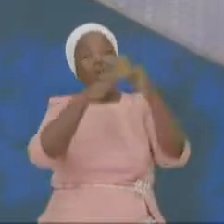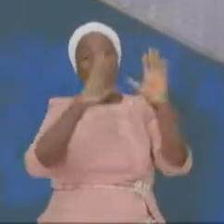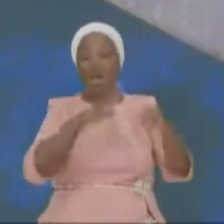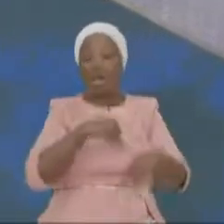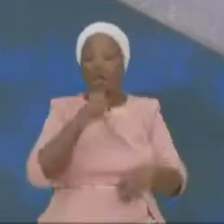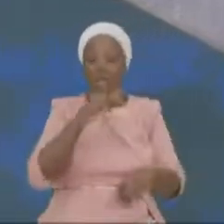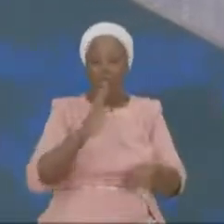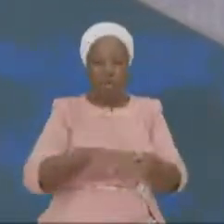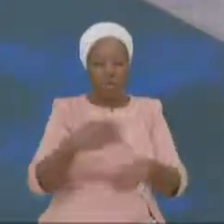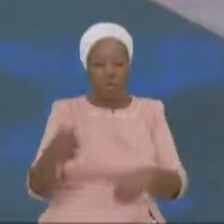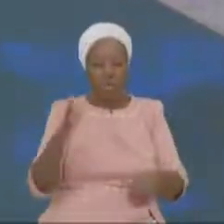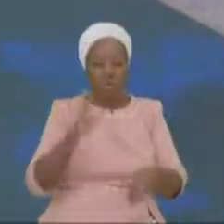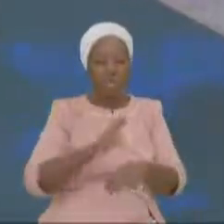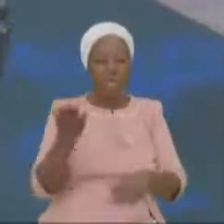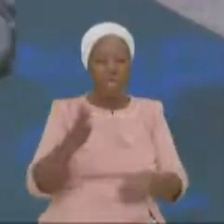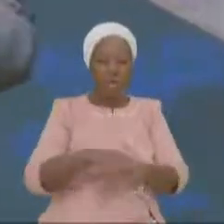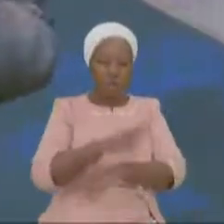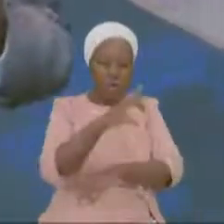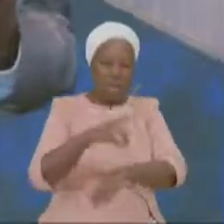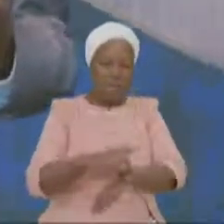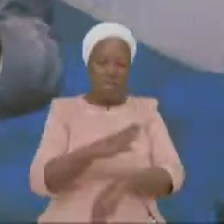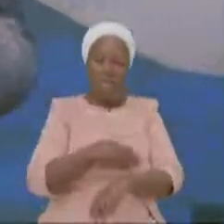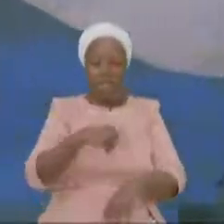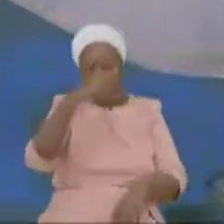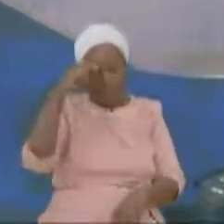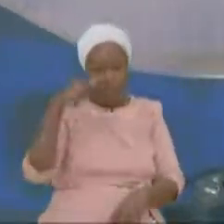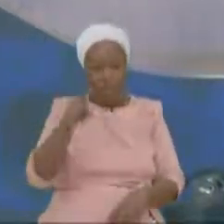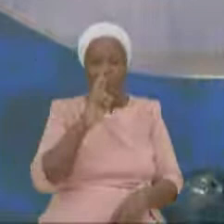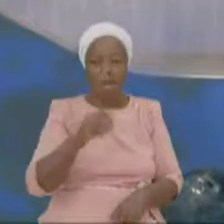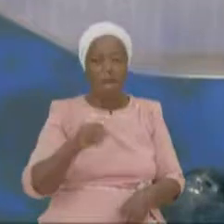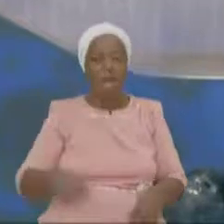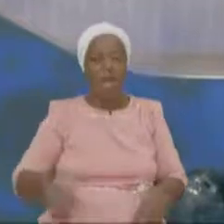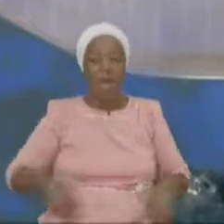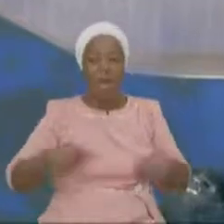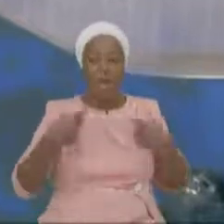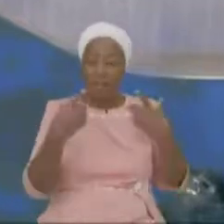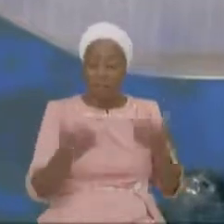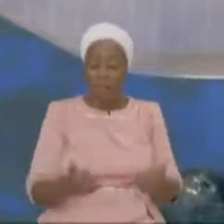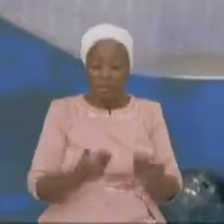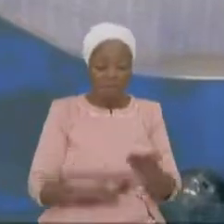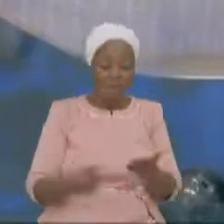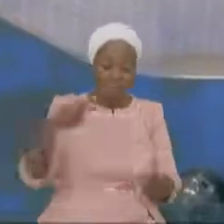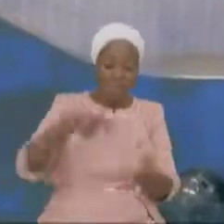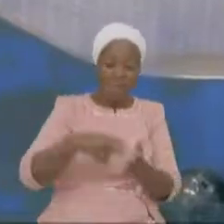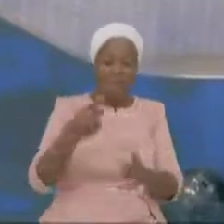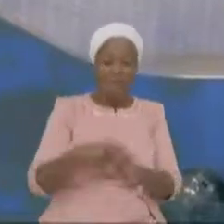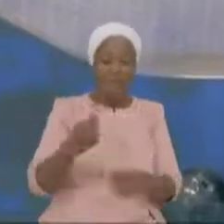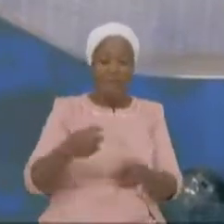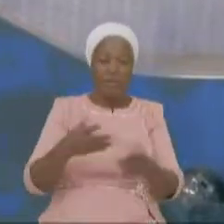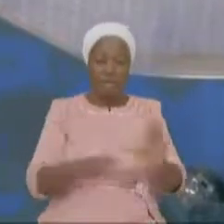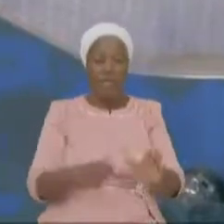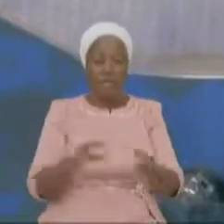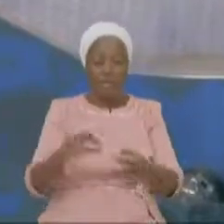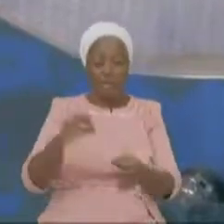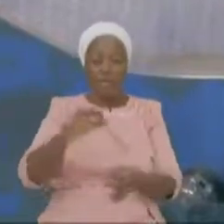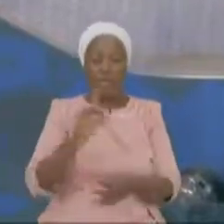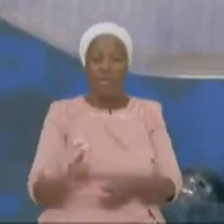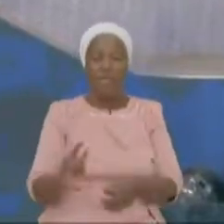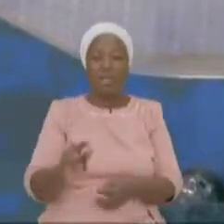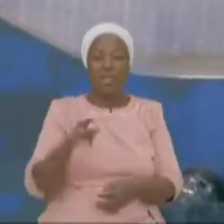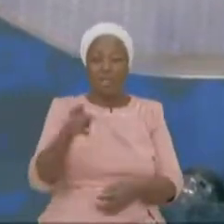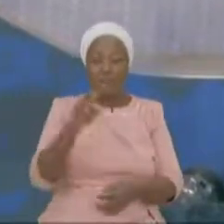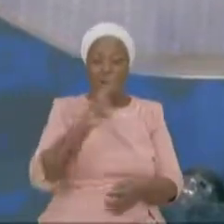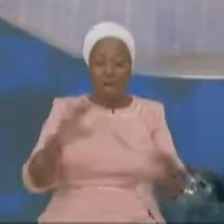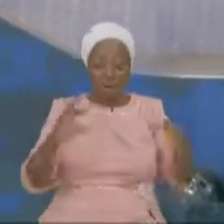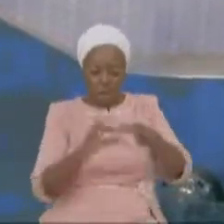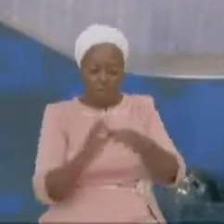on things on them. And because you are alive now, risen from the dead spiritually, you are